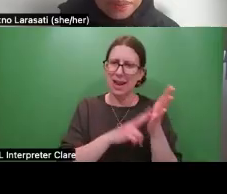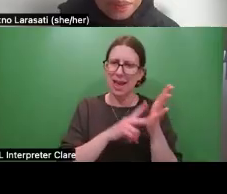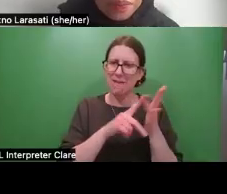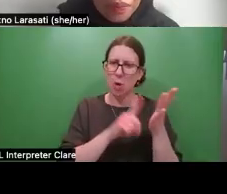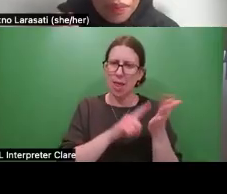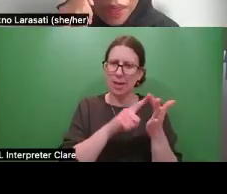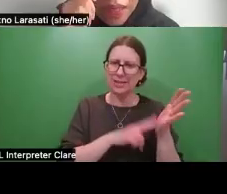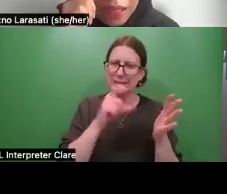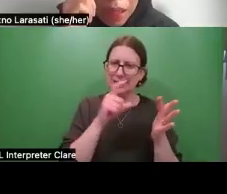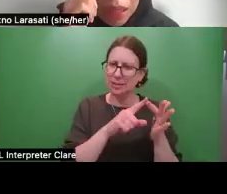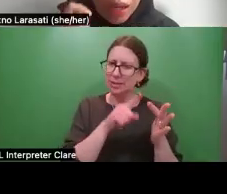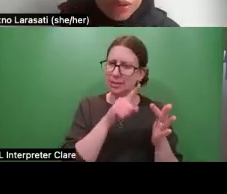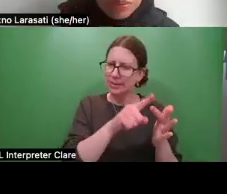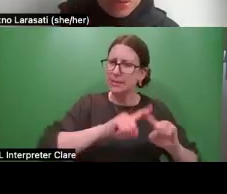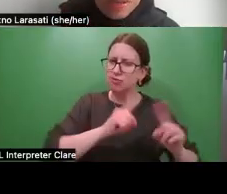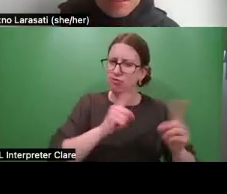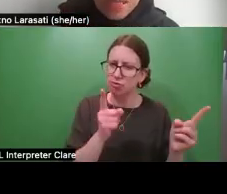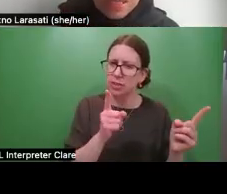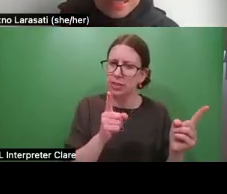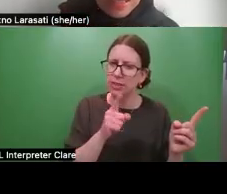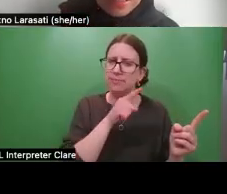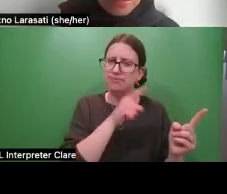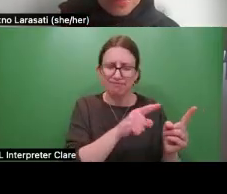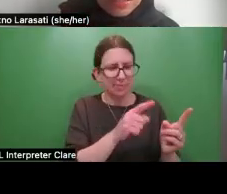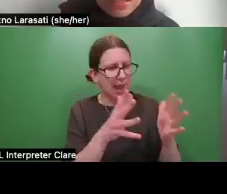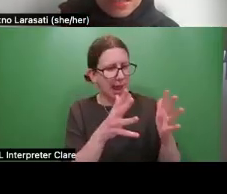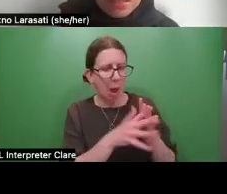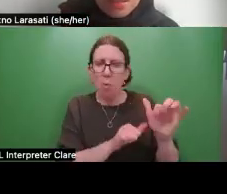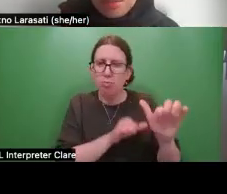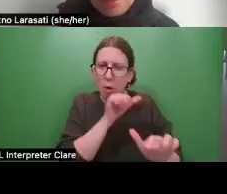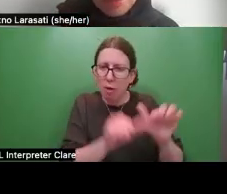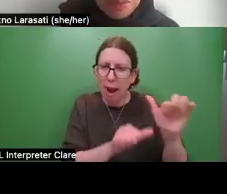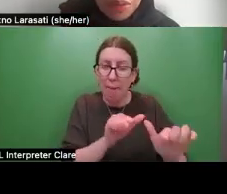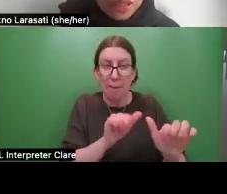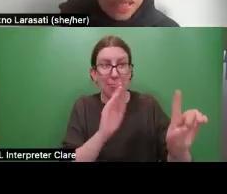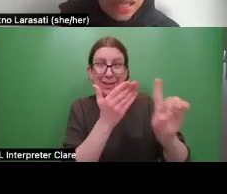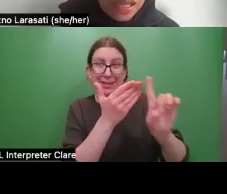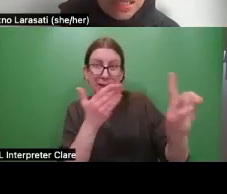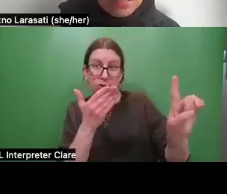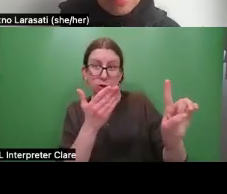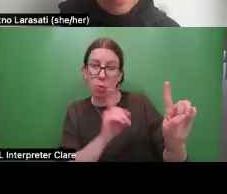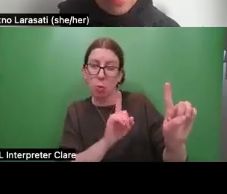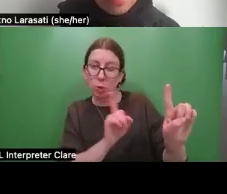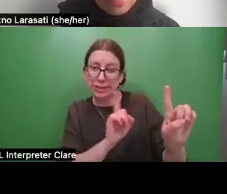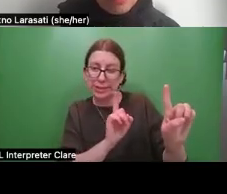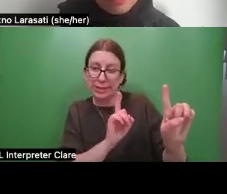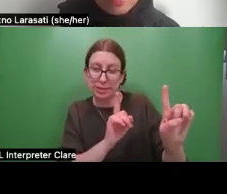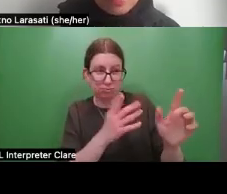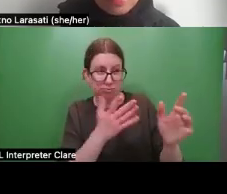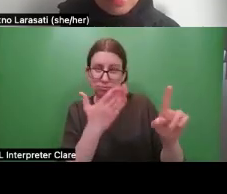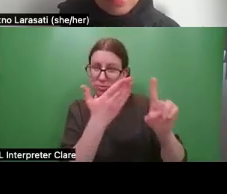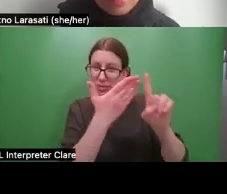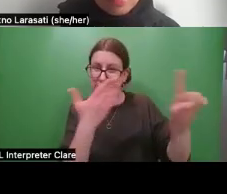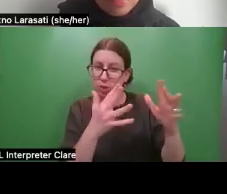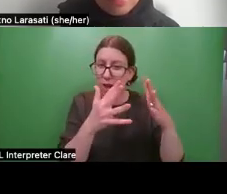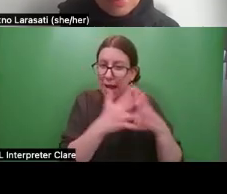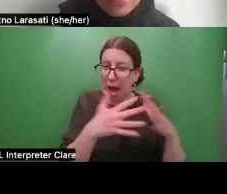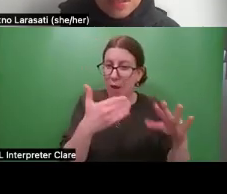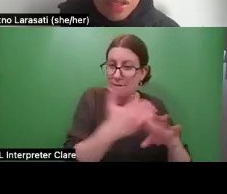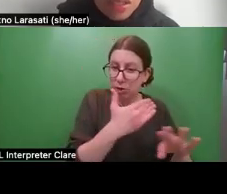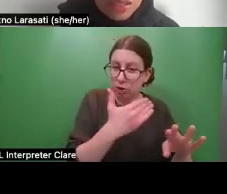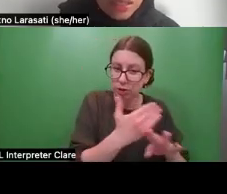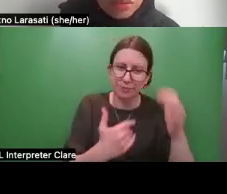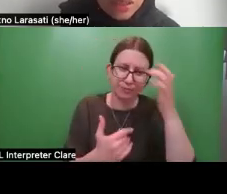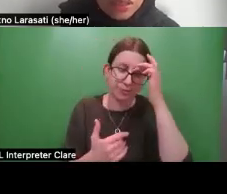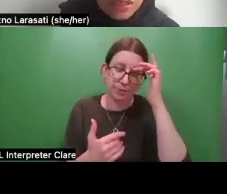artifact. It's about how it's programmed and intended to function, but maybe more than that. However, I believe